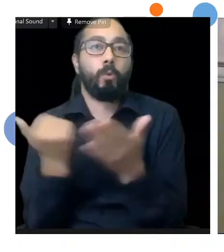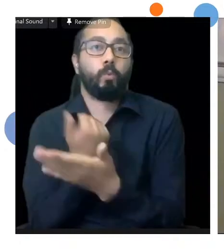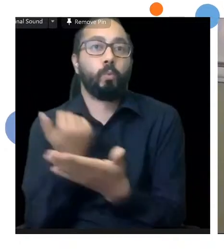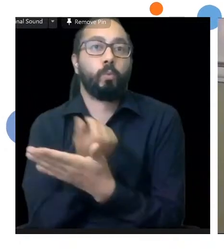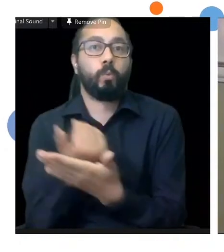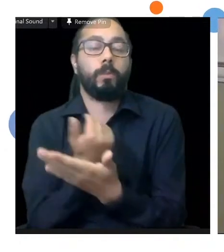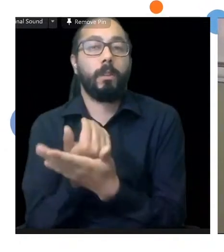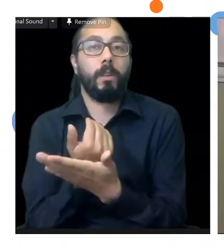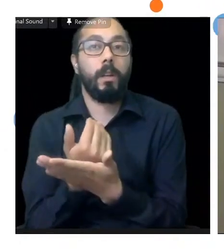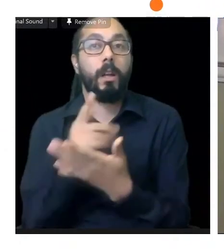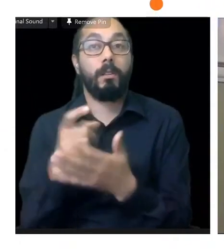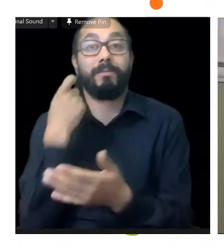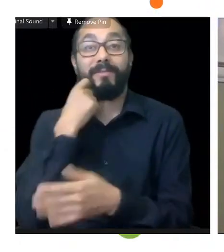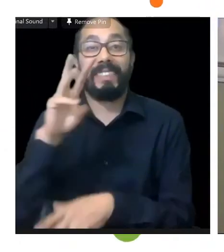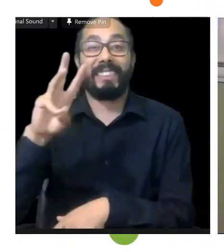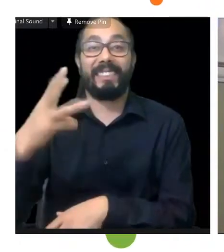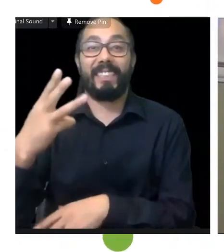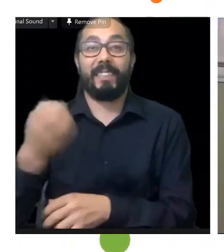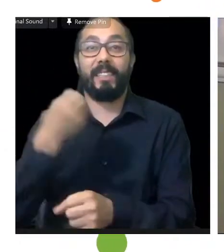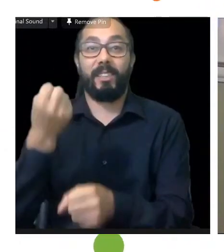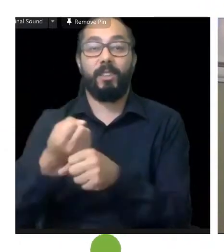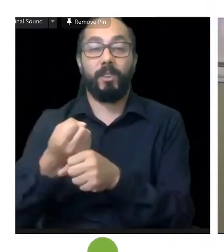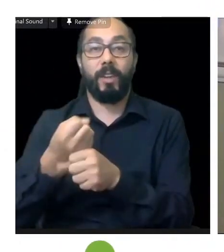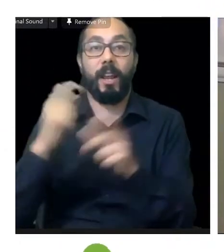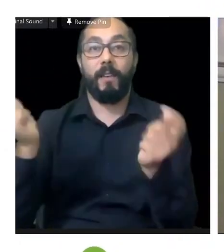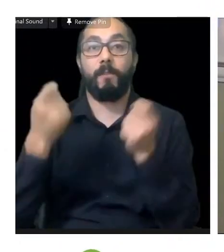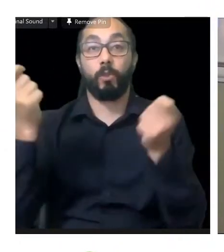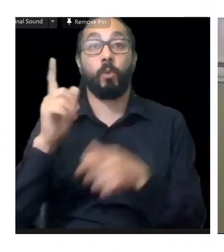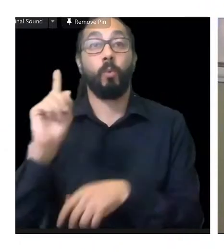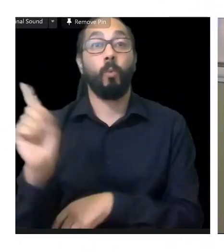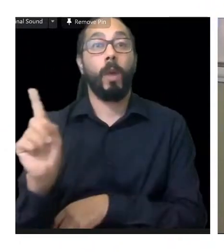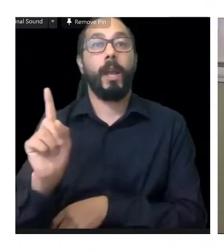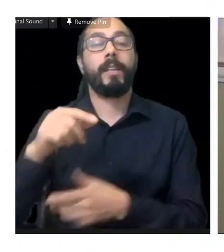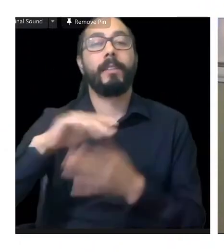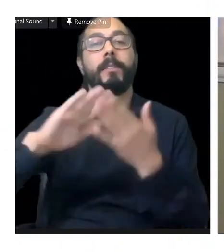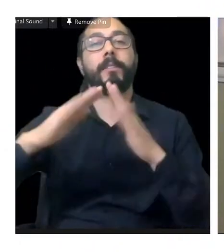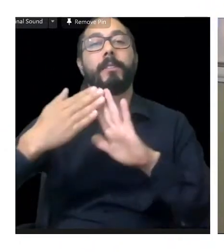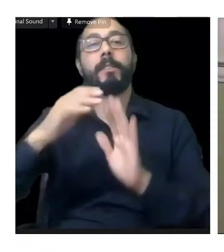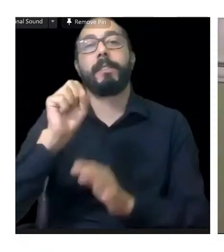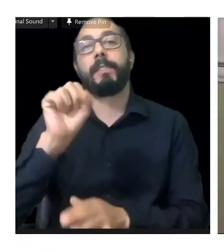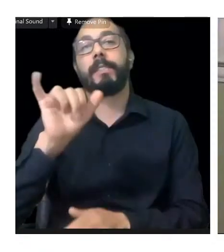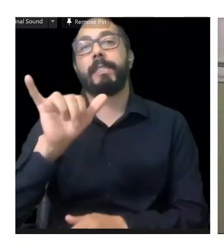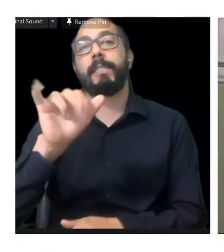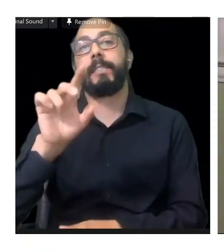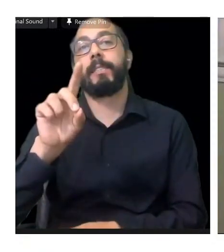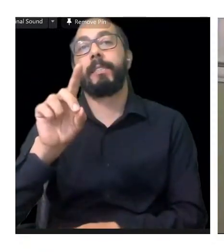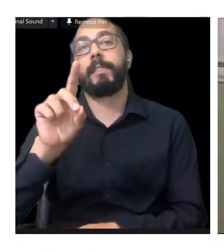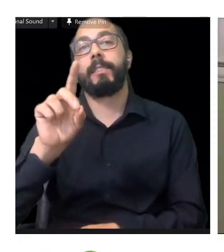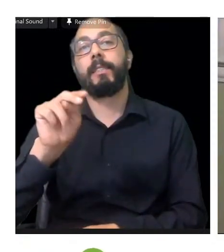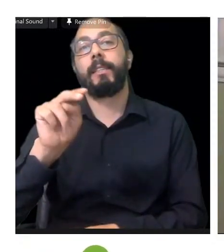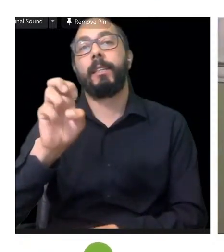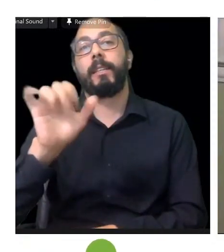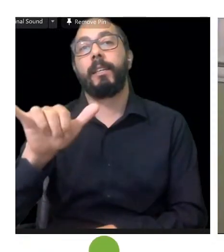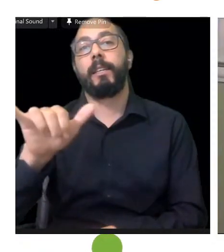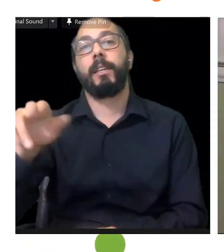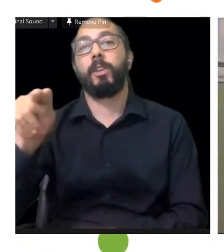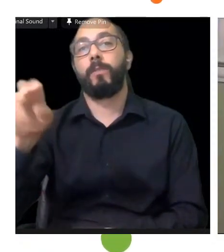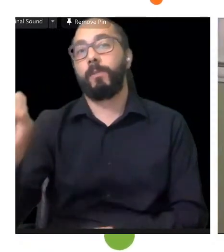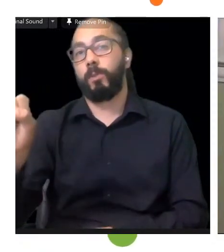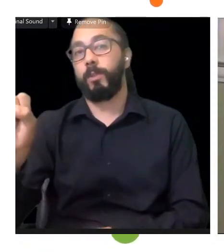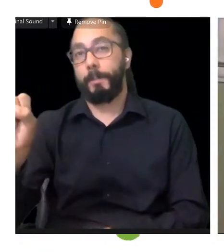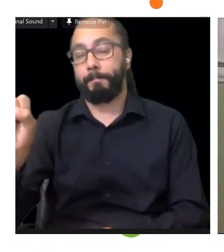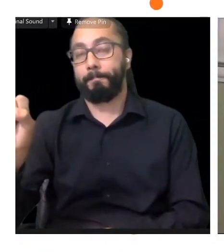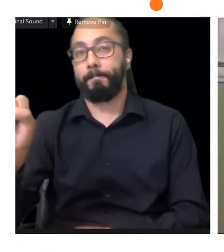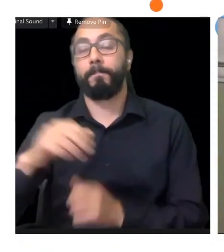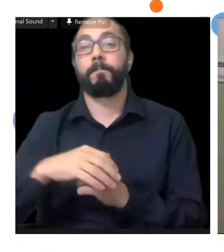just celebrated our 6-year anniversary. We're 2 years as a charity. So we're in a bit of a unique position because we have